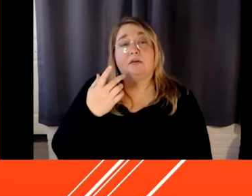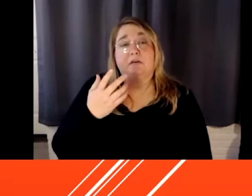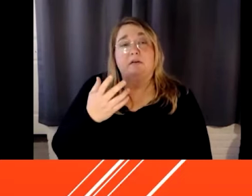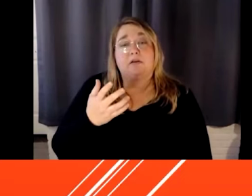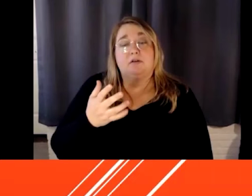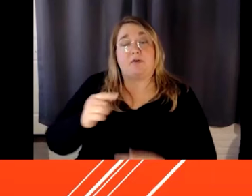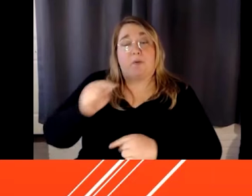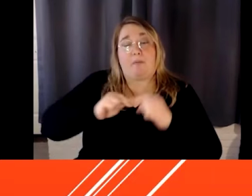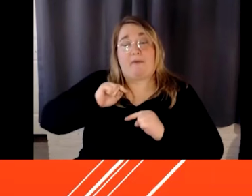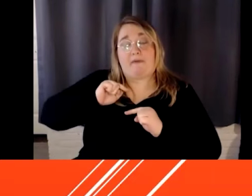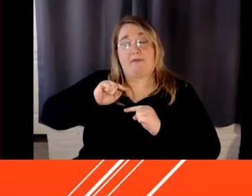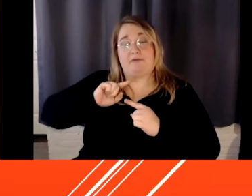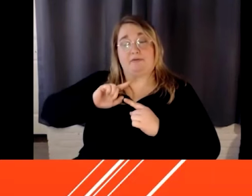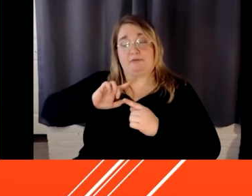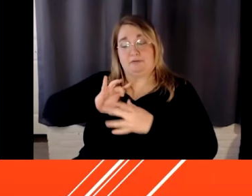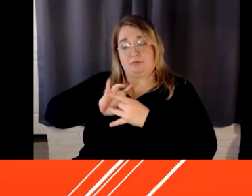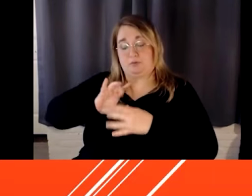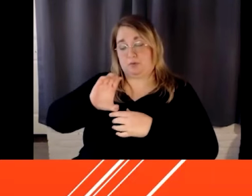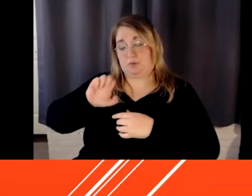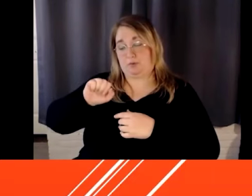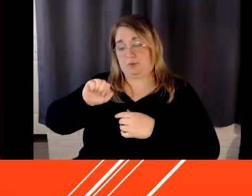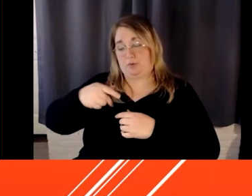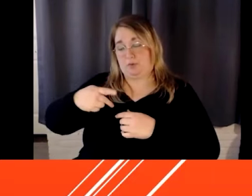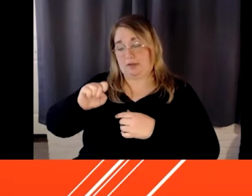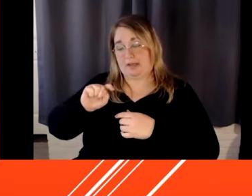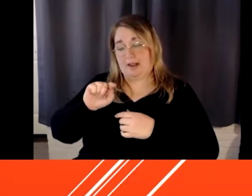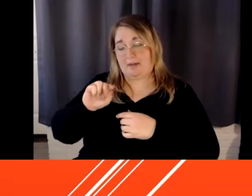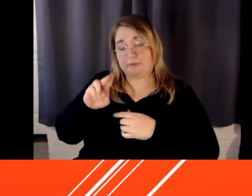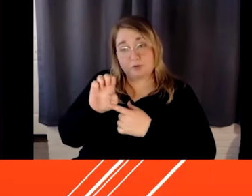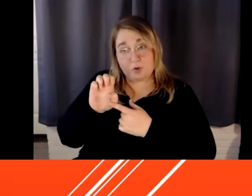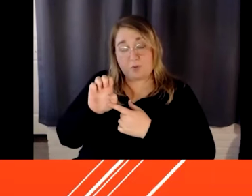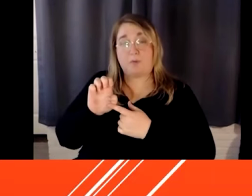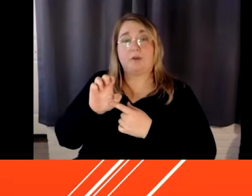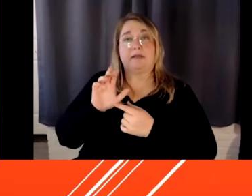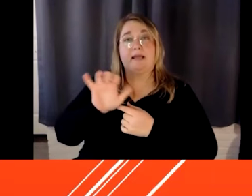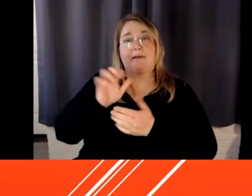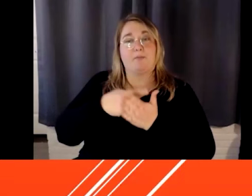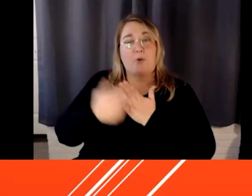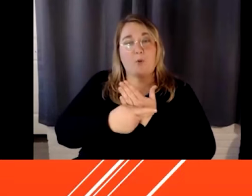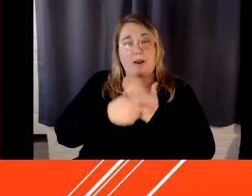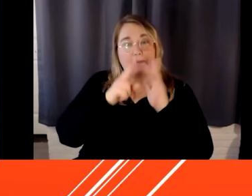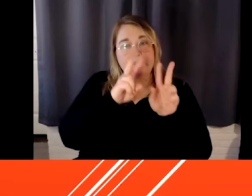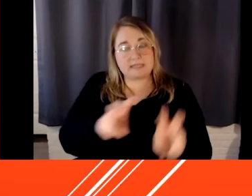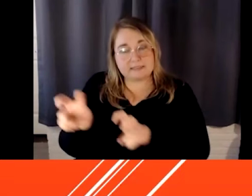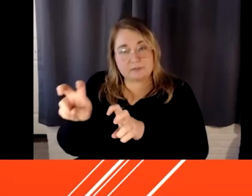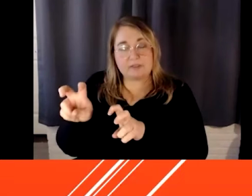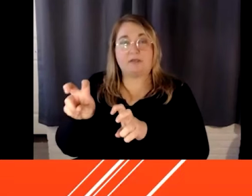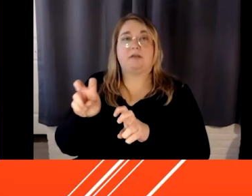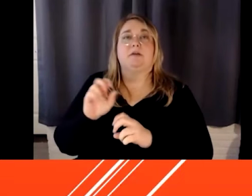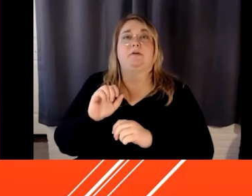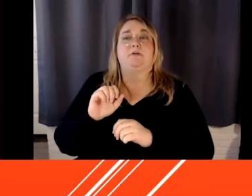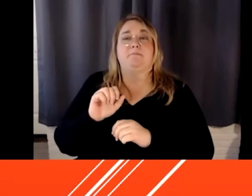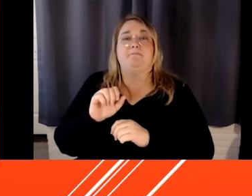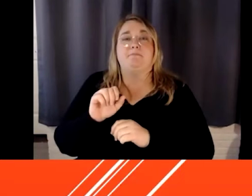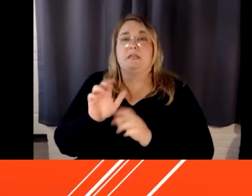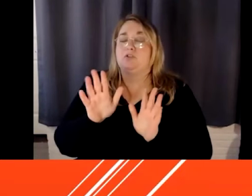to the capstone and going back to that program assessment, it's so important, even